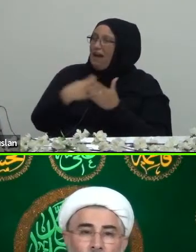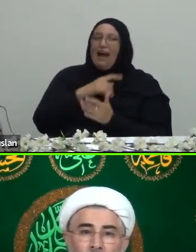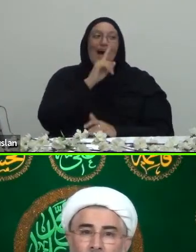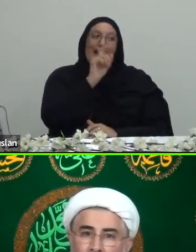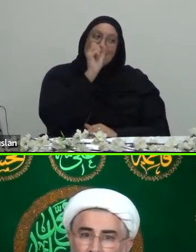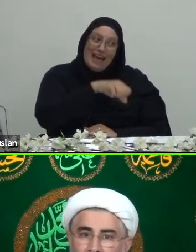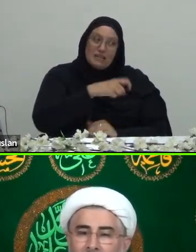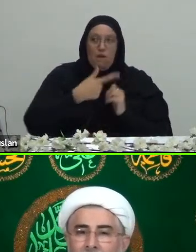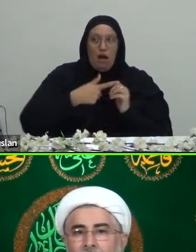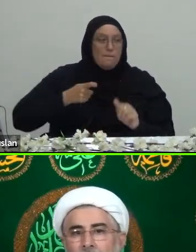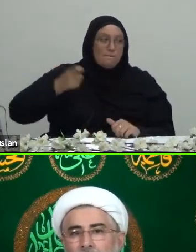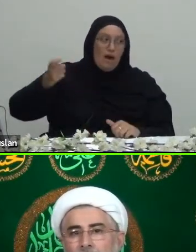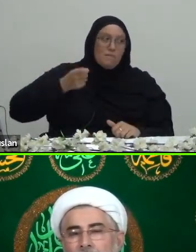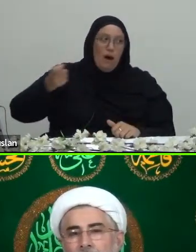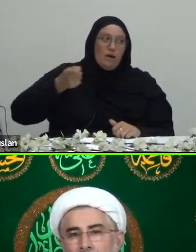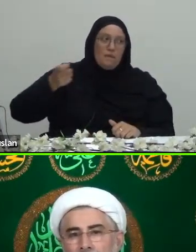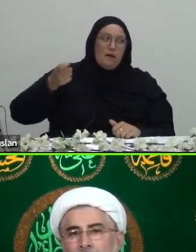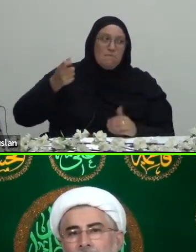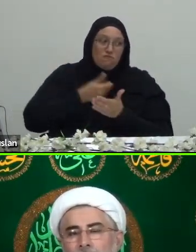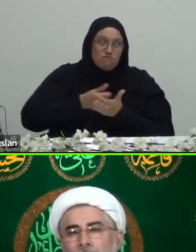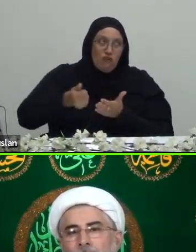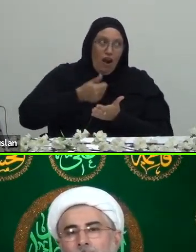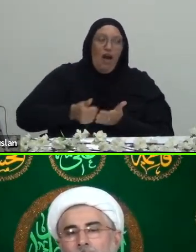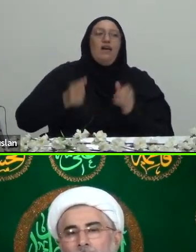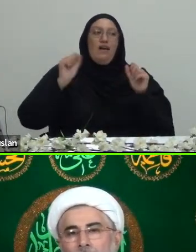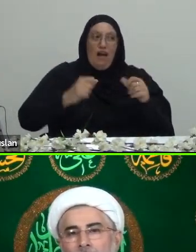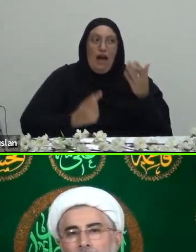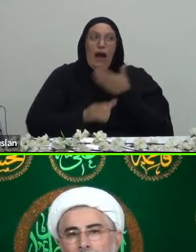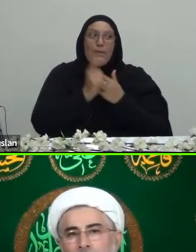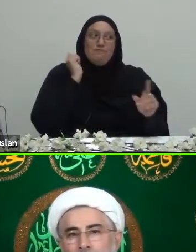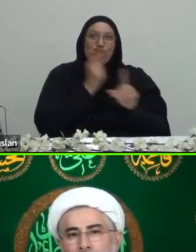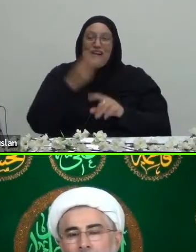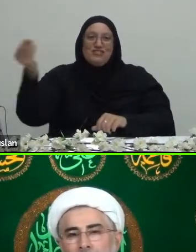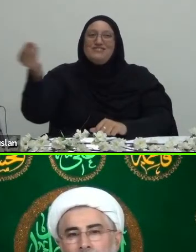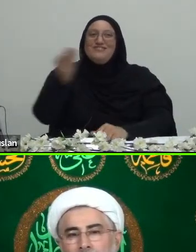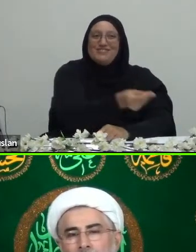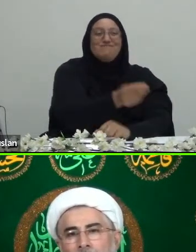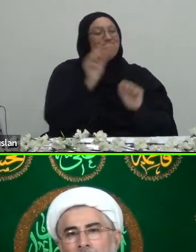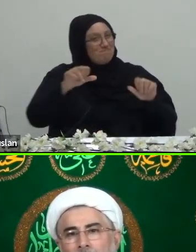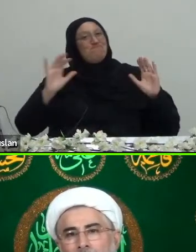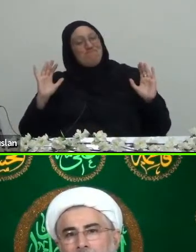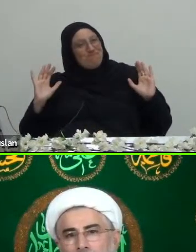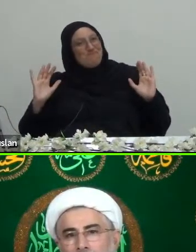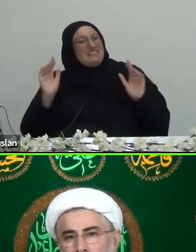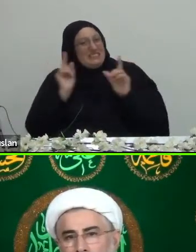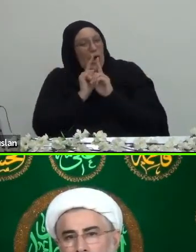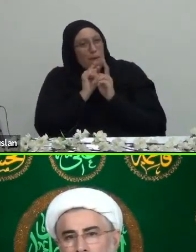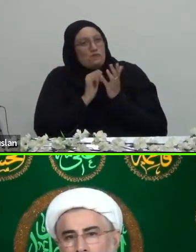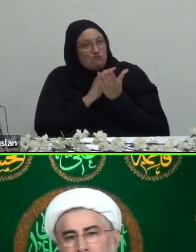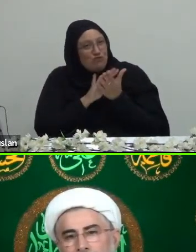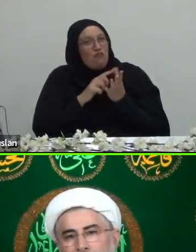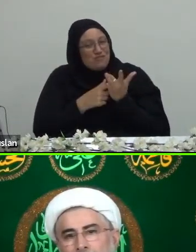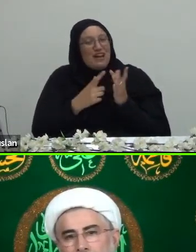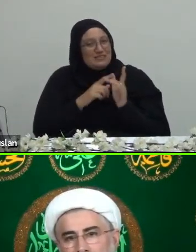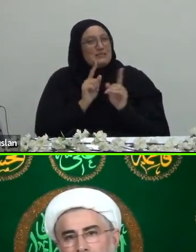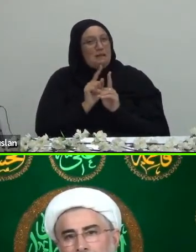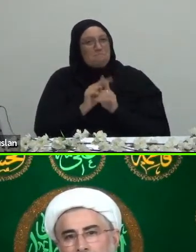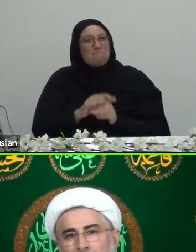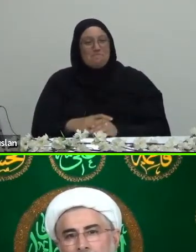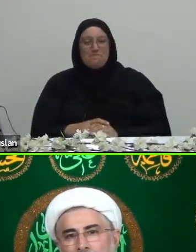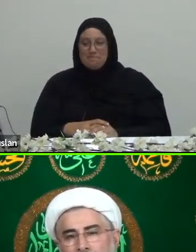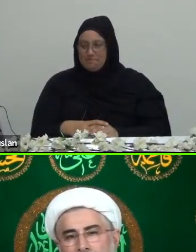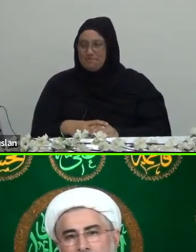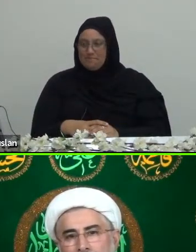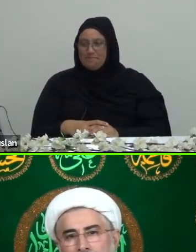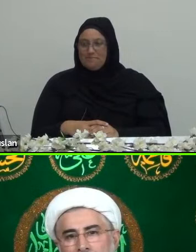life insurance is valid Islamically according to our Sharia law. Although to be more precise, it